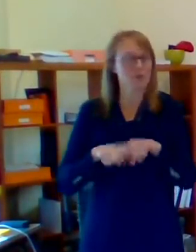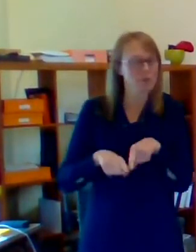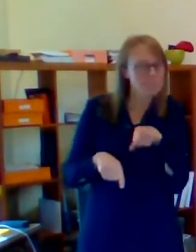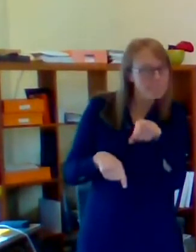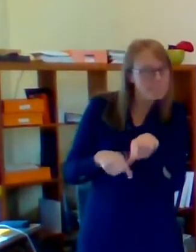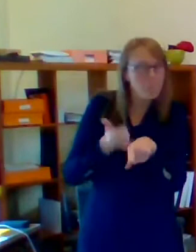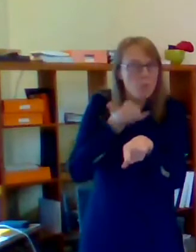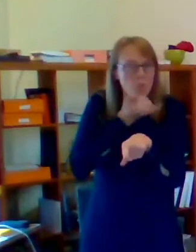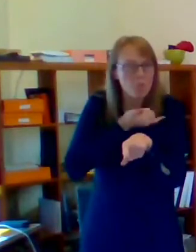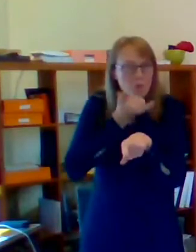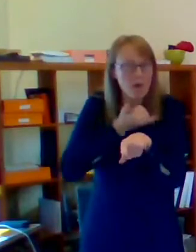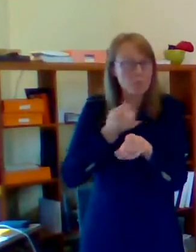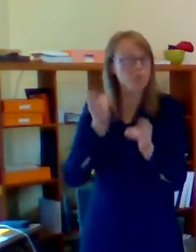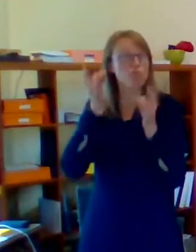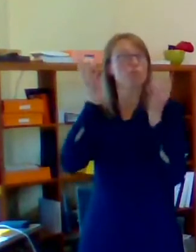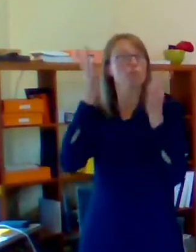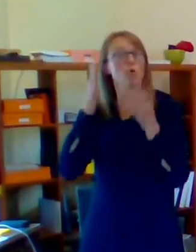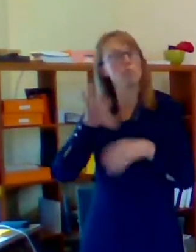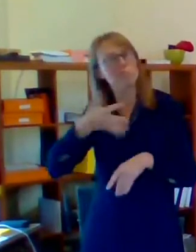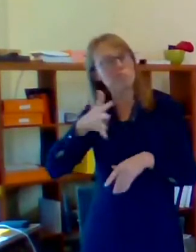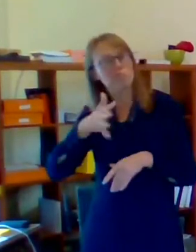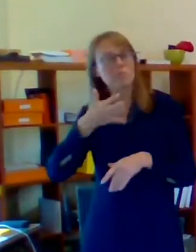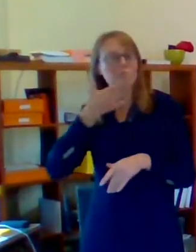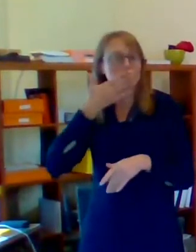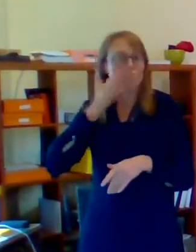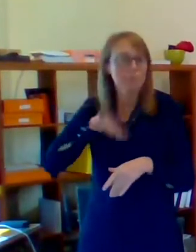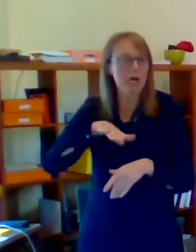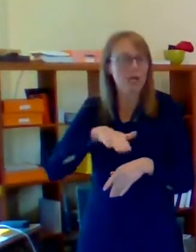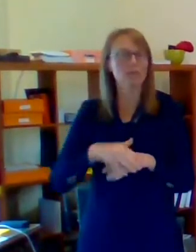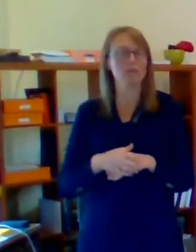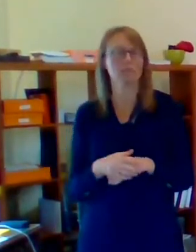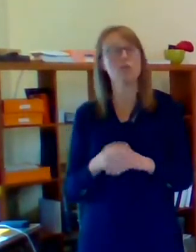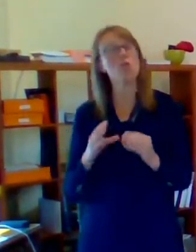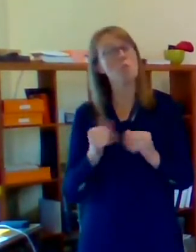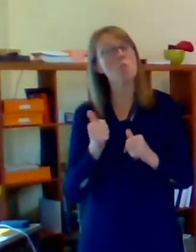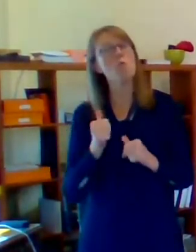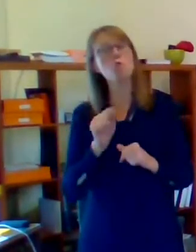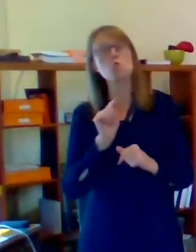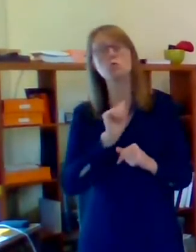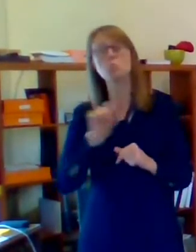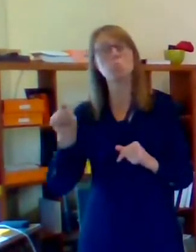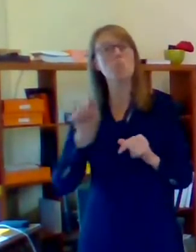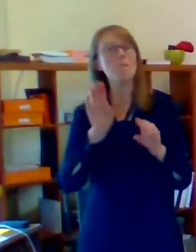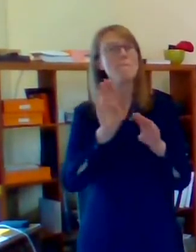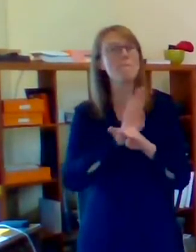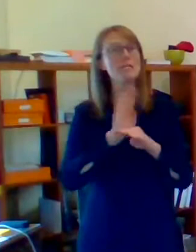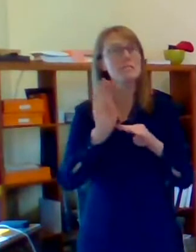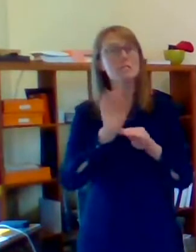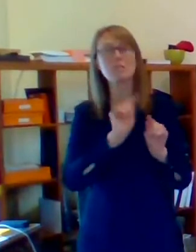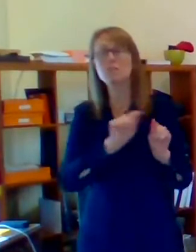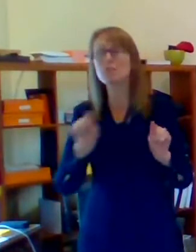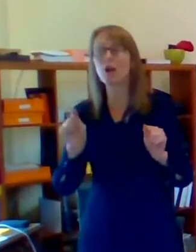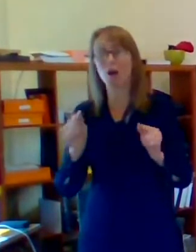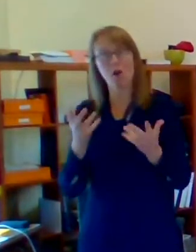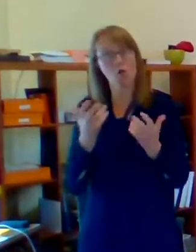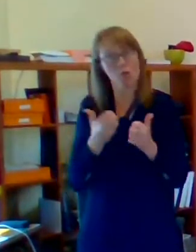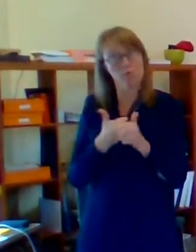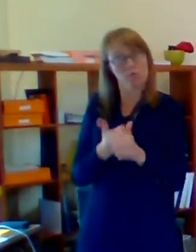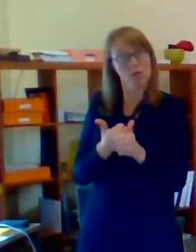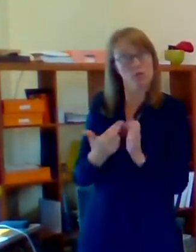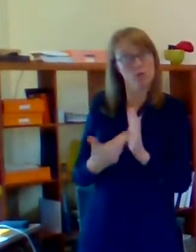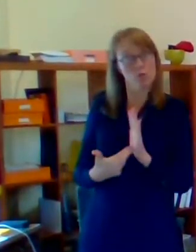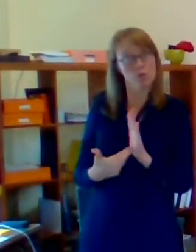violation is. Most businesses want to comply. When you talk with them on the phone or go visit them once, they come